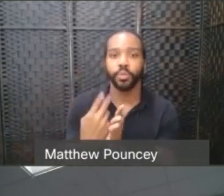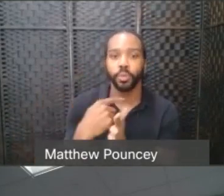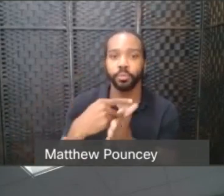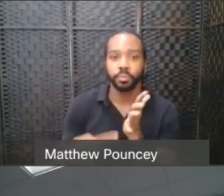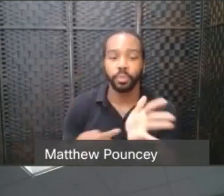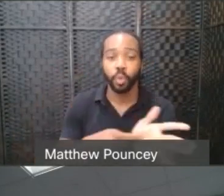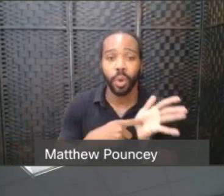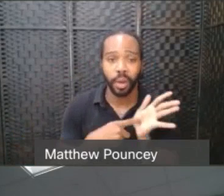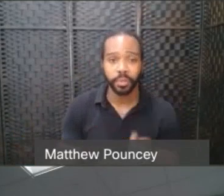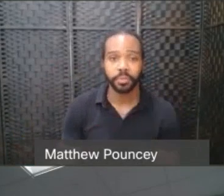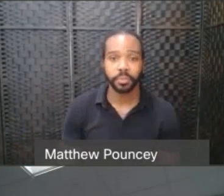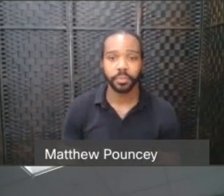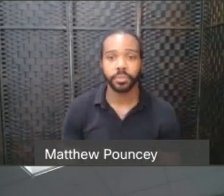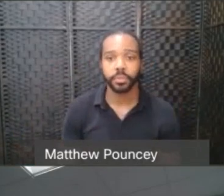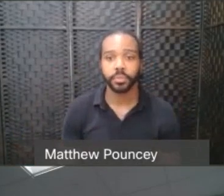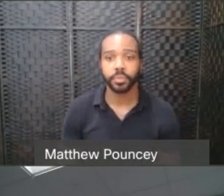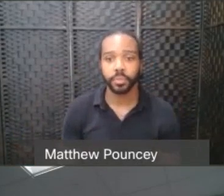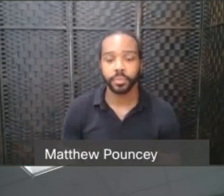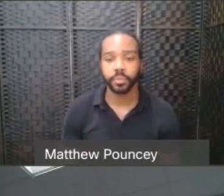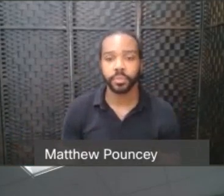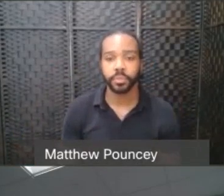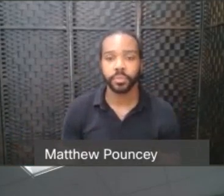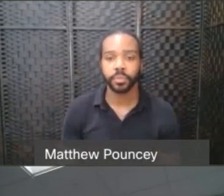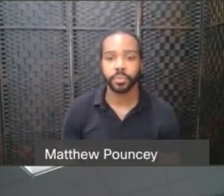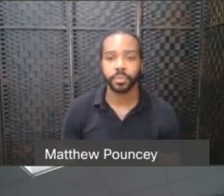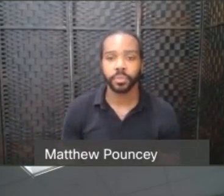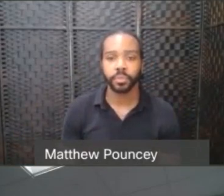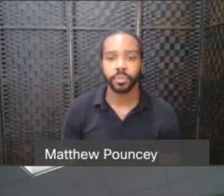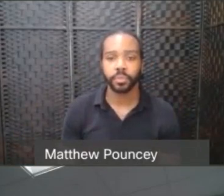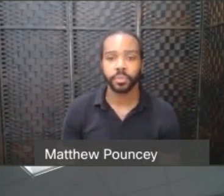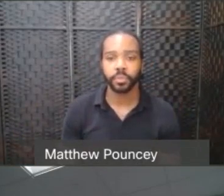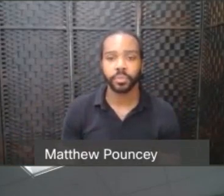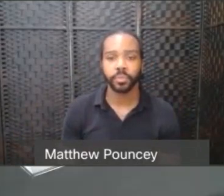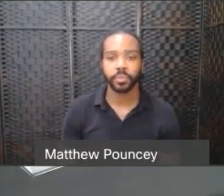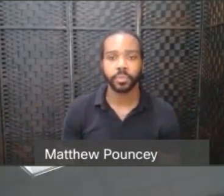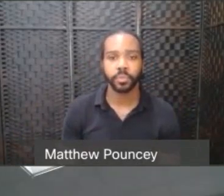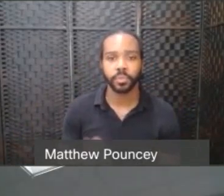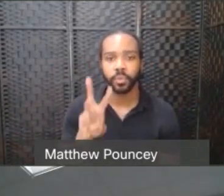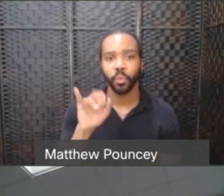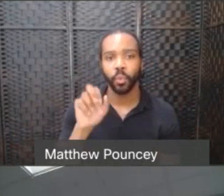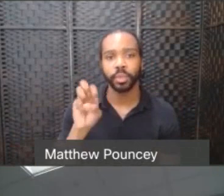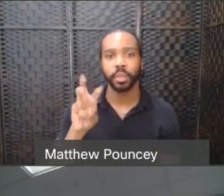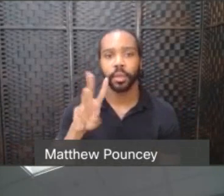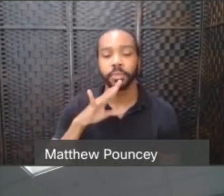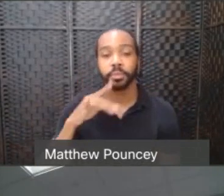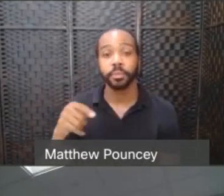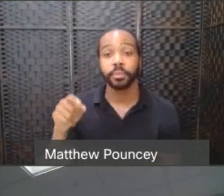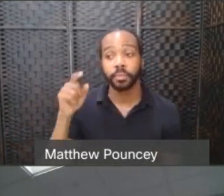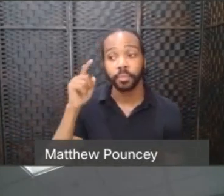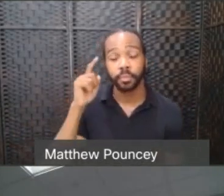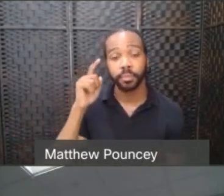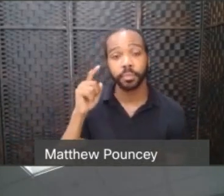laid out. There is a question, as